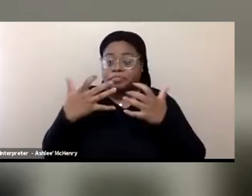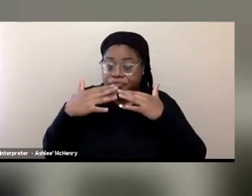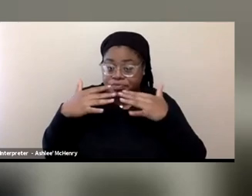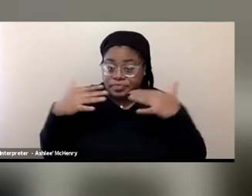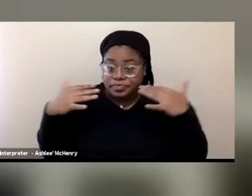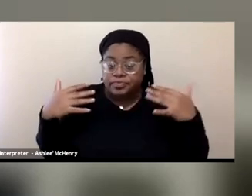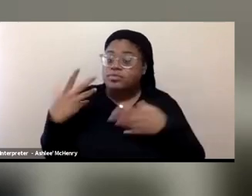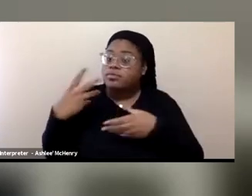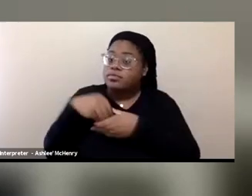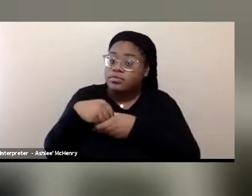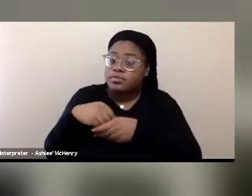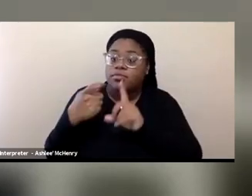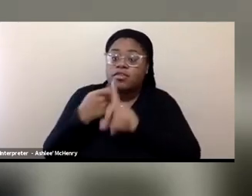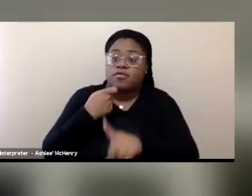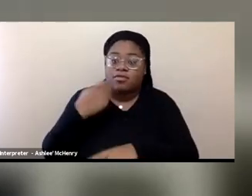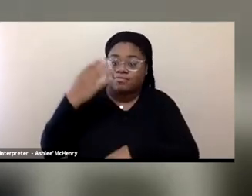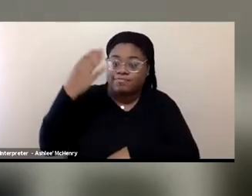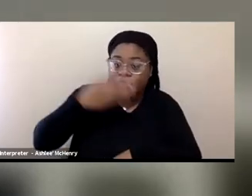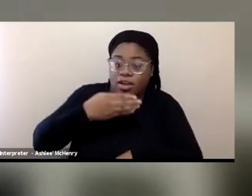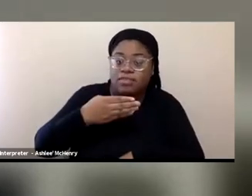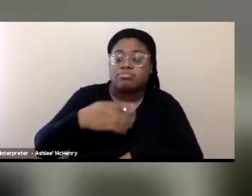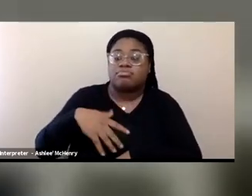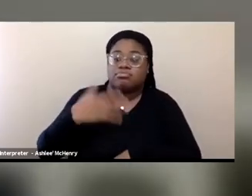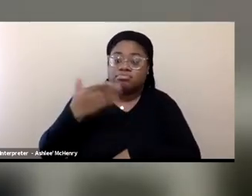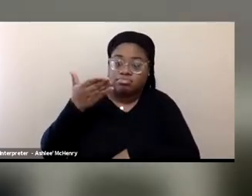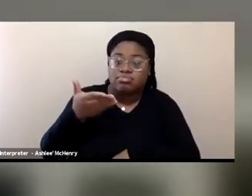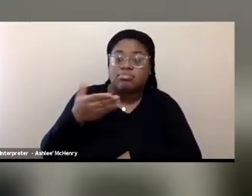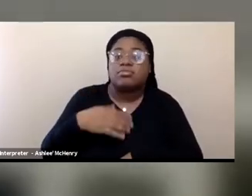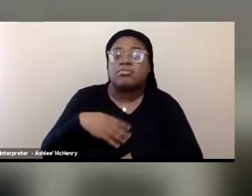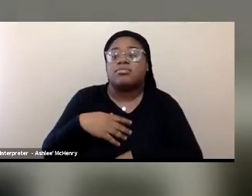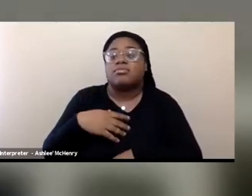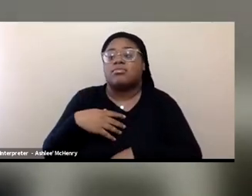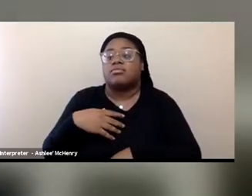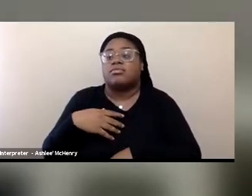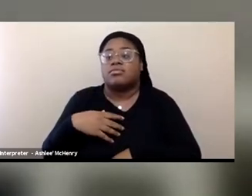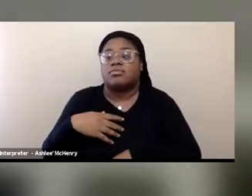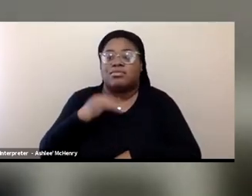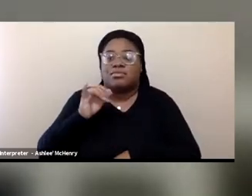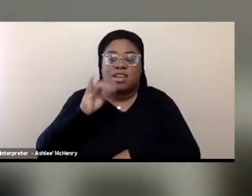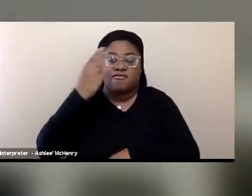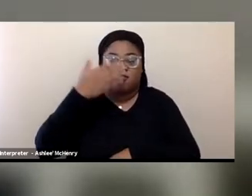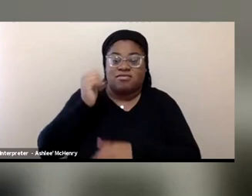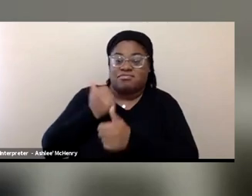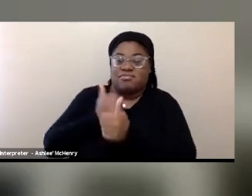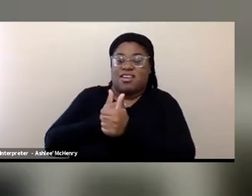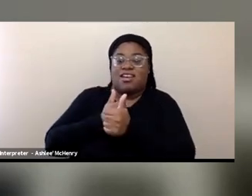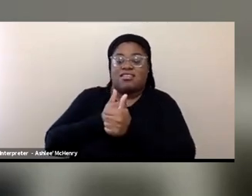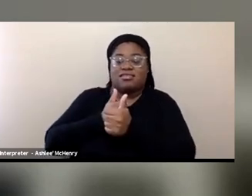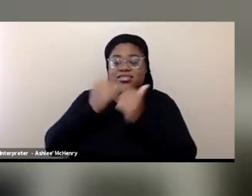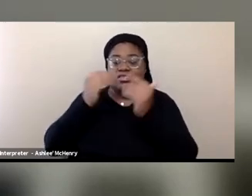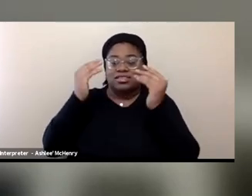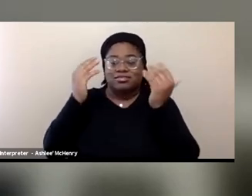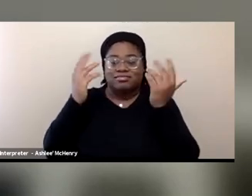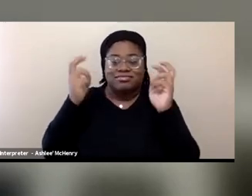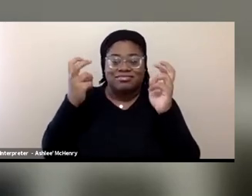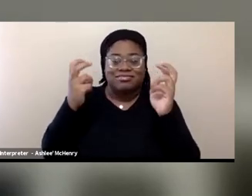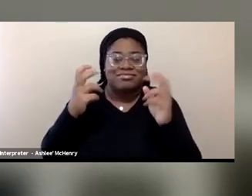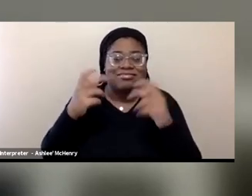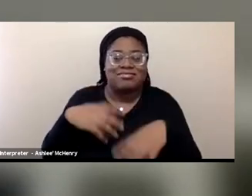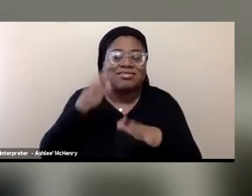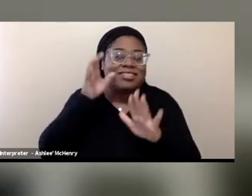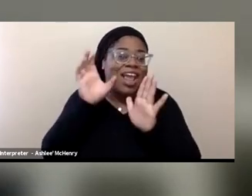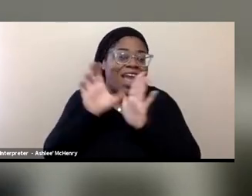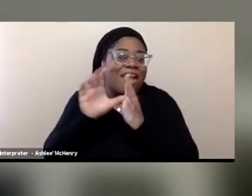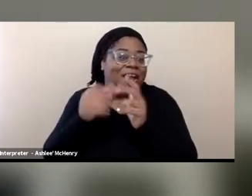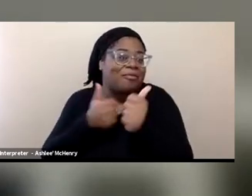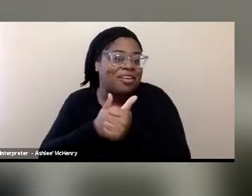and inclusion to be front and center, again, both in front and behind, quote the camera, if it's animation, I guess